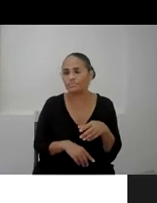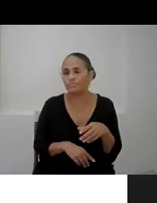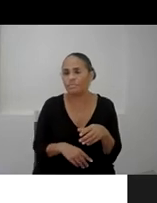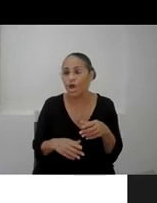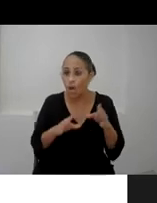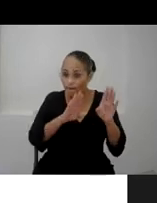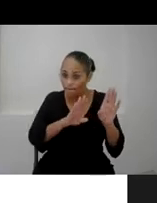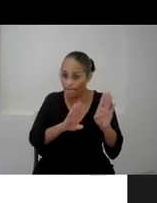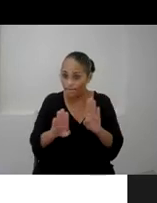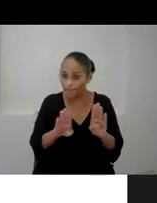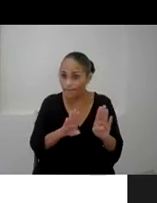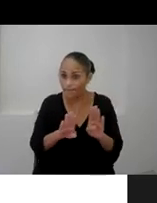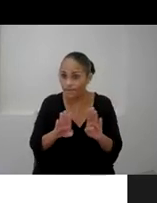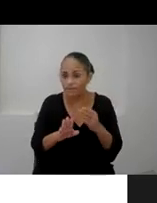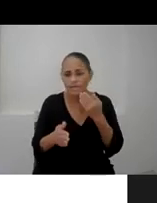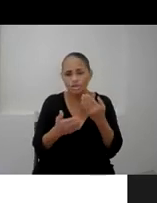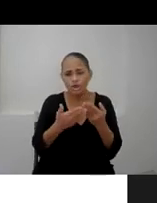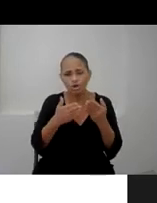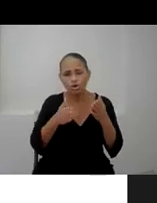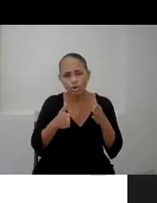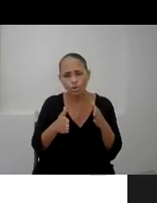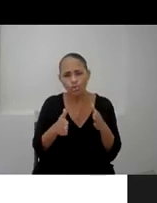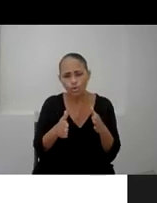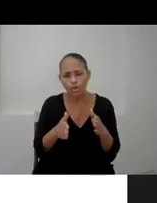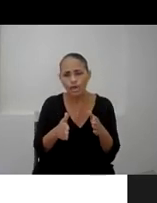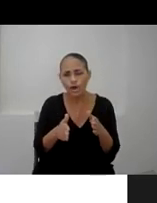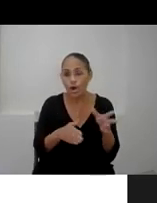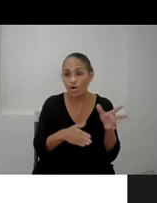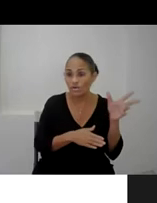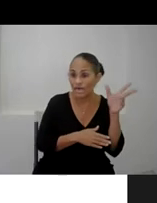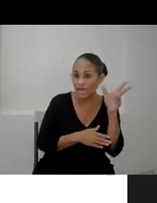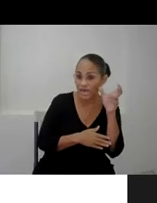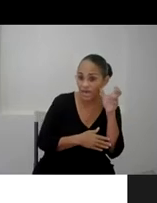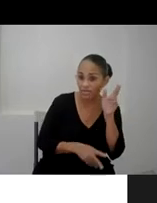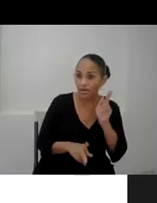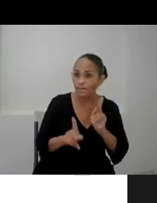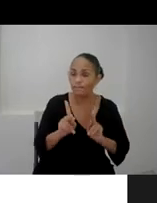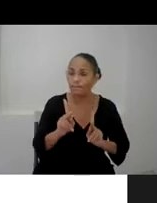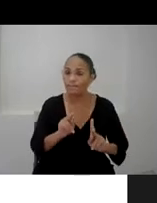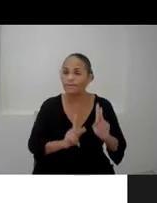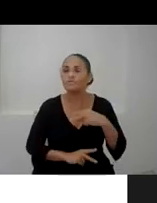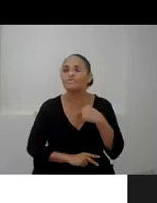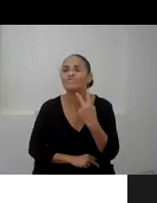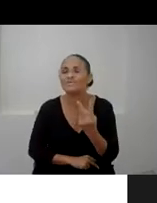Behaviour is one very good way of hearing people's voices.